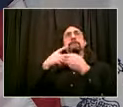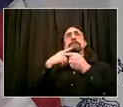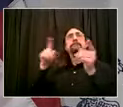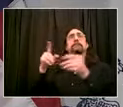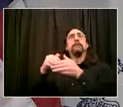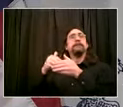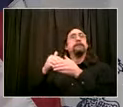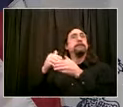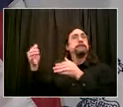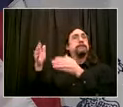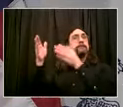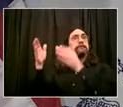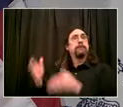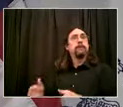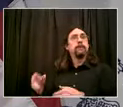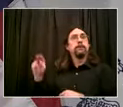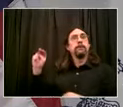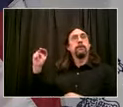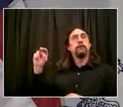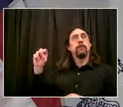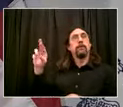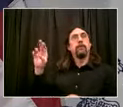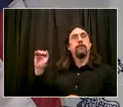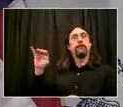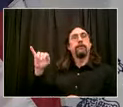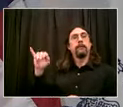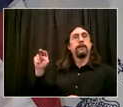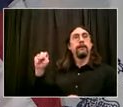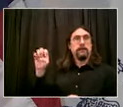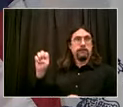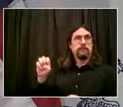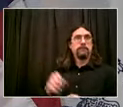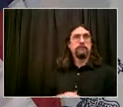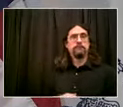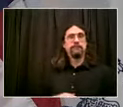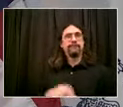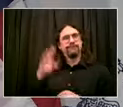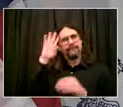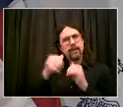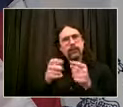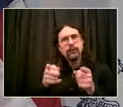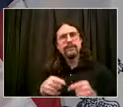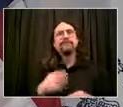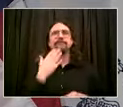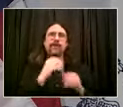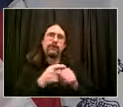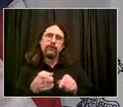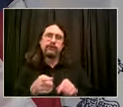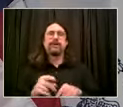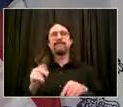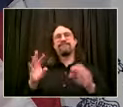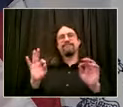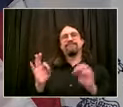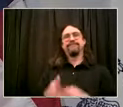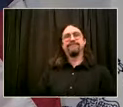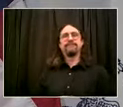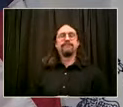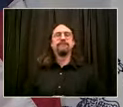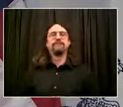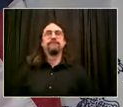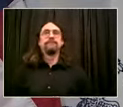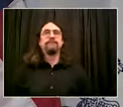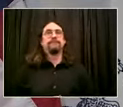Hi, Mayor. How are you? Good, Narmeen. How you been? I'm doing well. You have really high goals to reach the